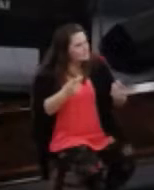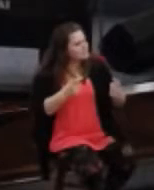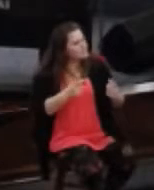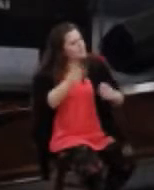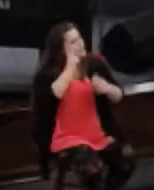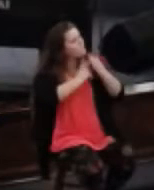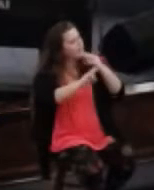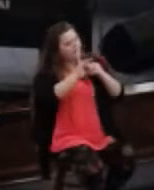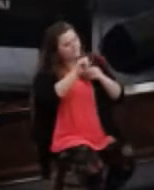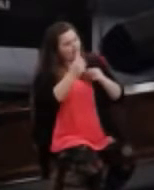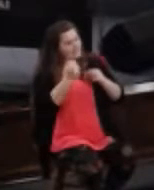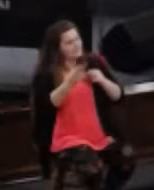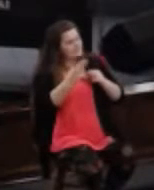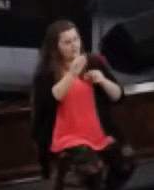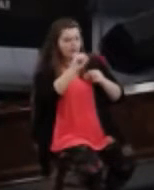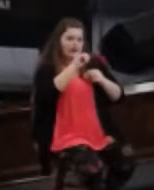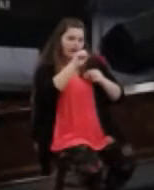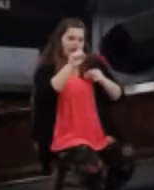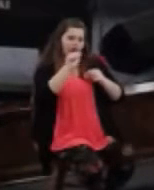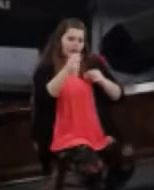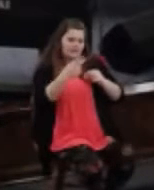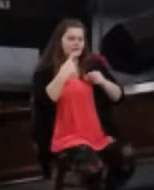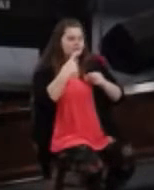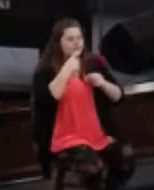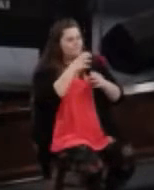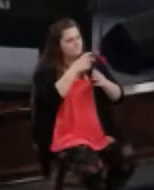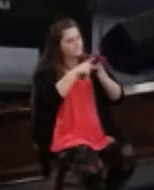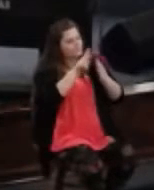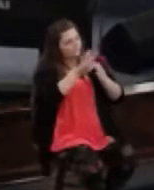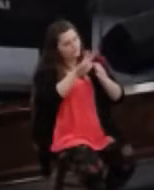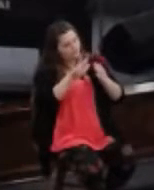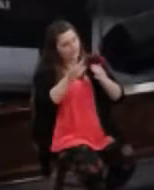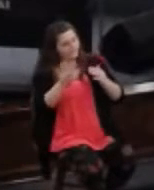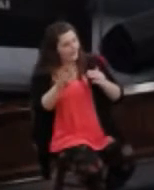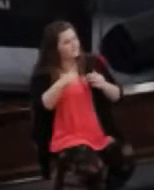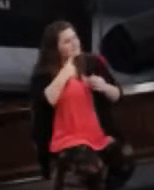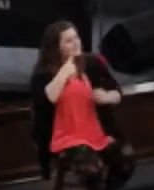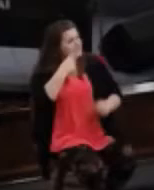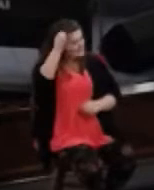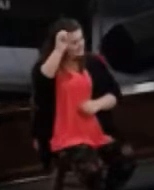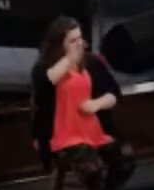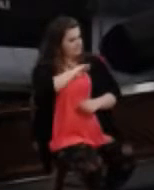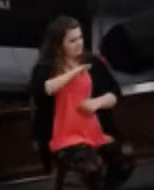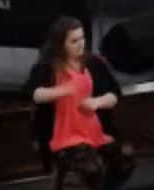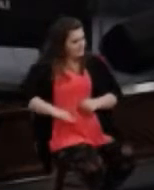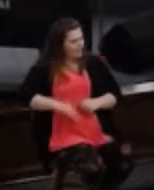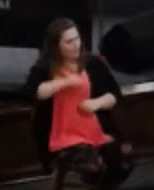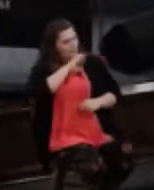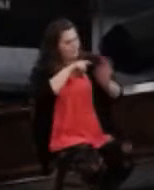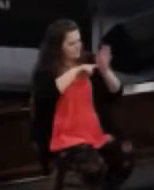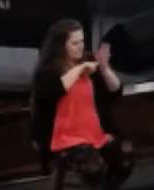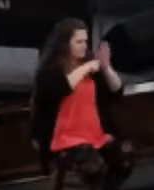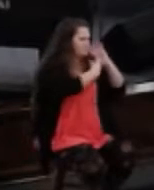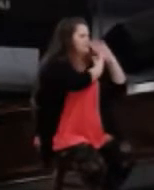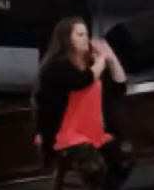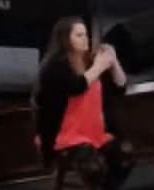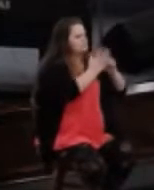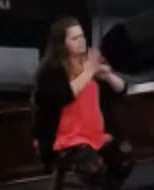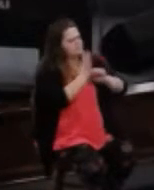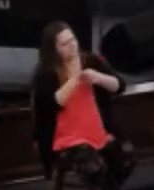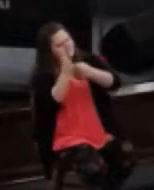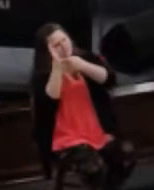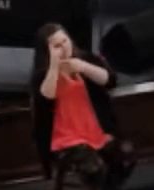this in Isaiah 53:5 when he wrote, "He," talking about the Messiah, "was pierced for our transgressions. He